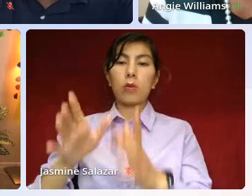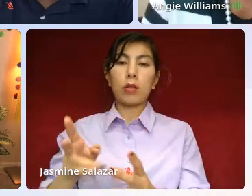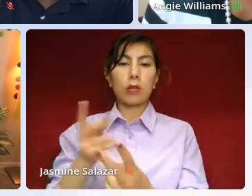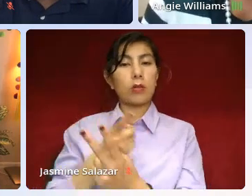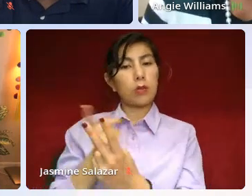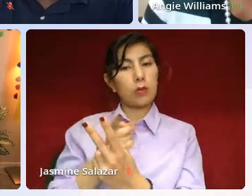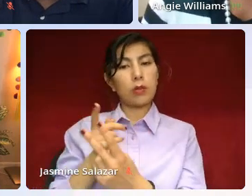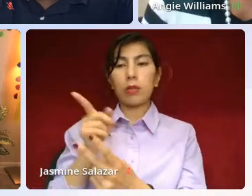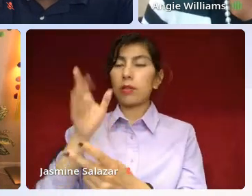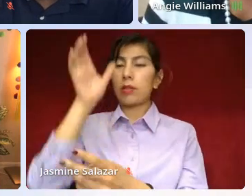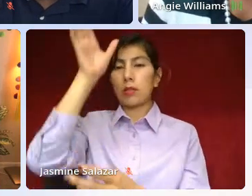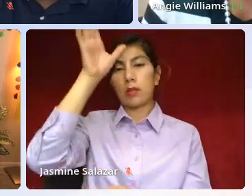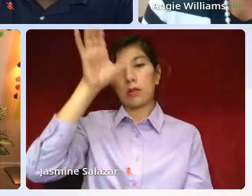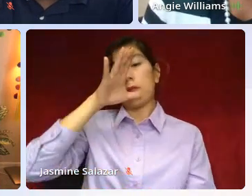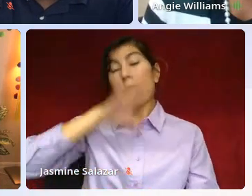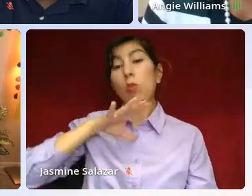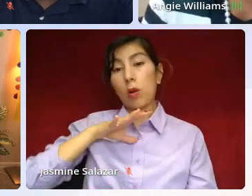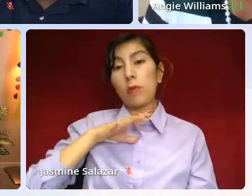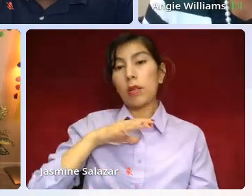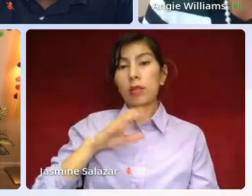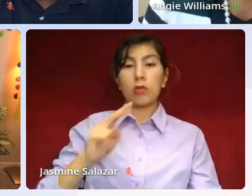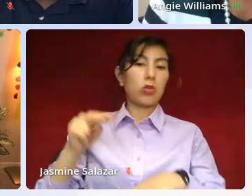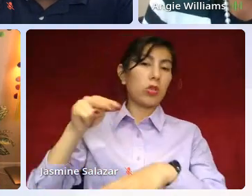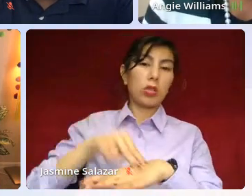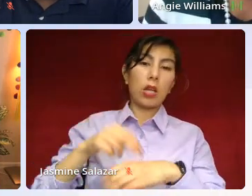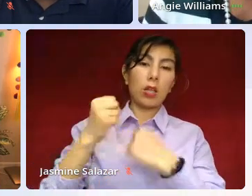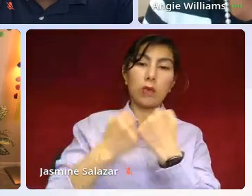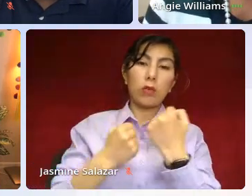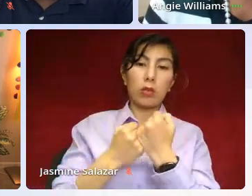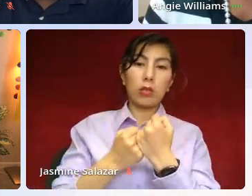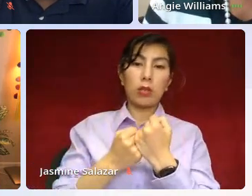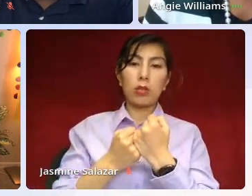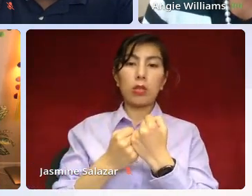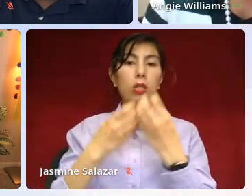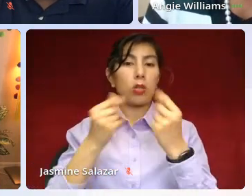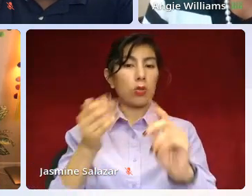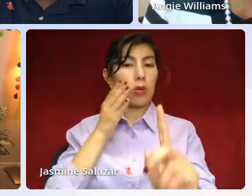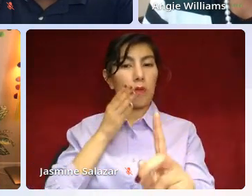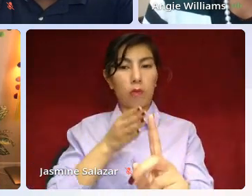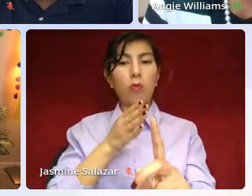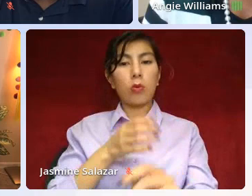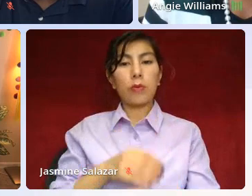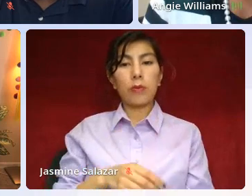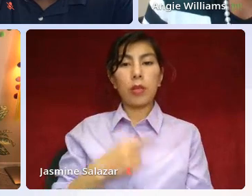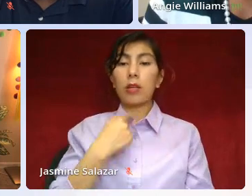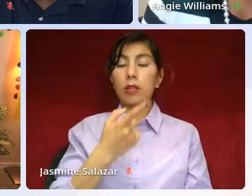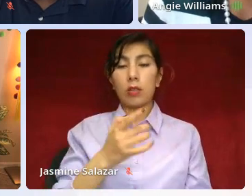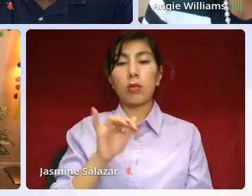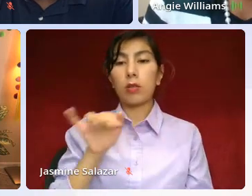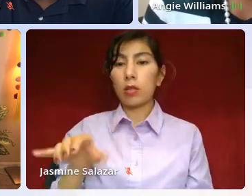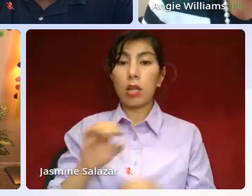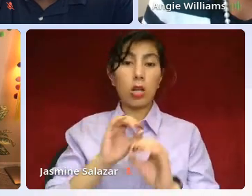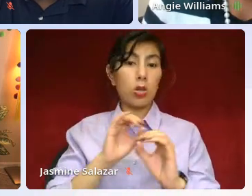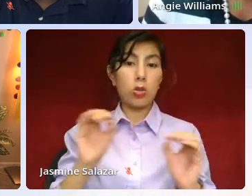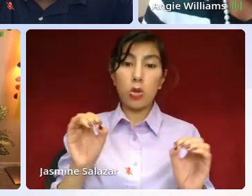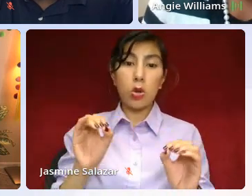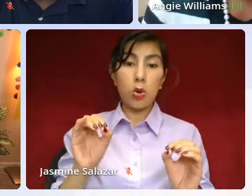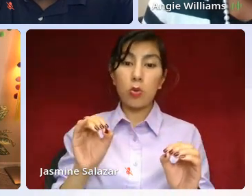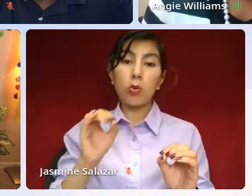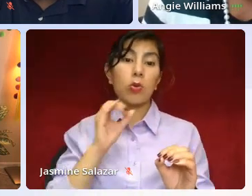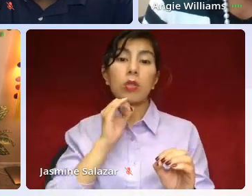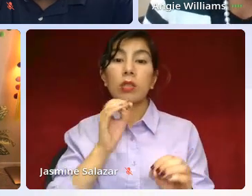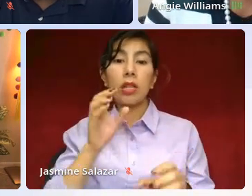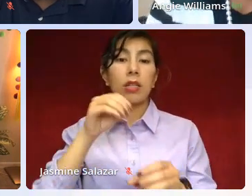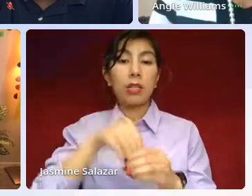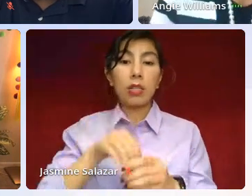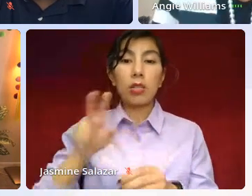These ladies stand on the foundation of being solution focused. I can tell you that no is not in their